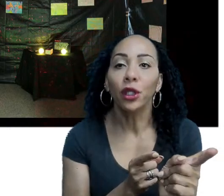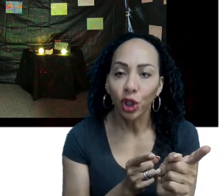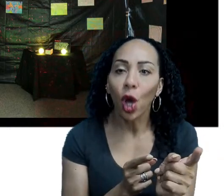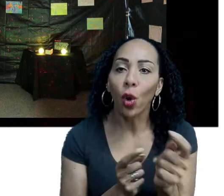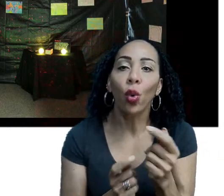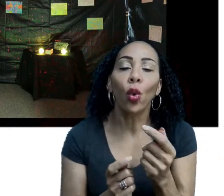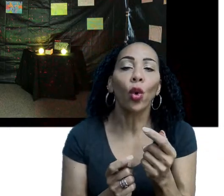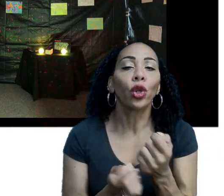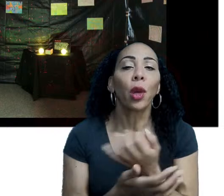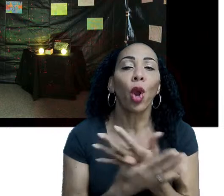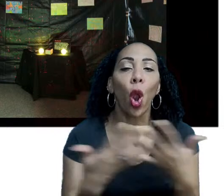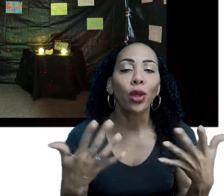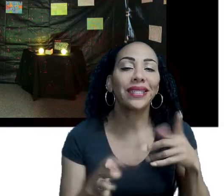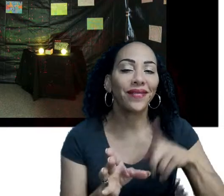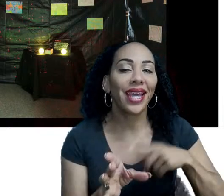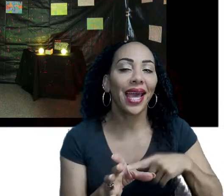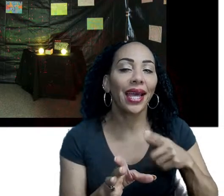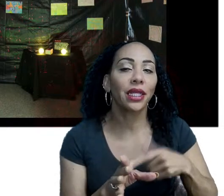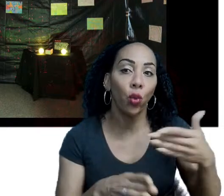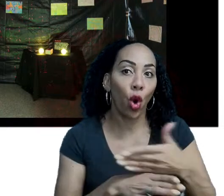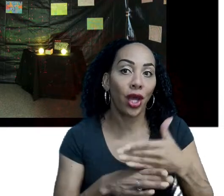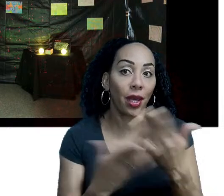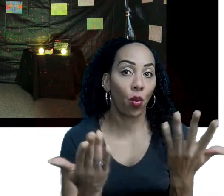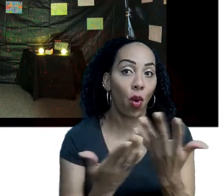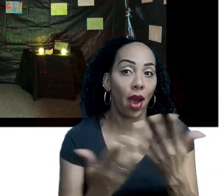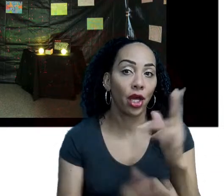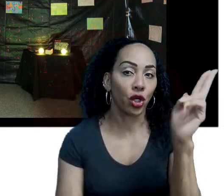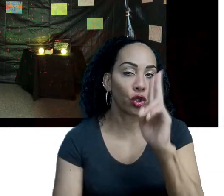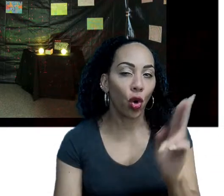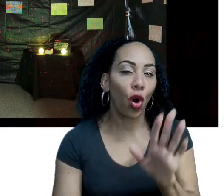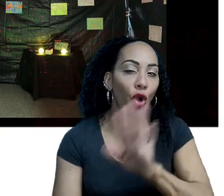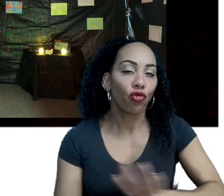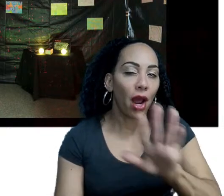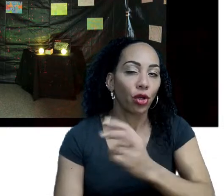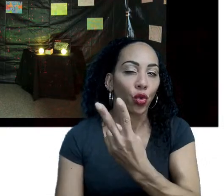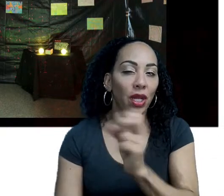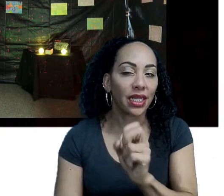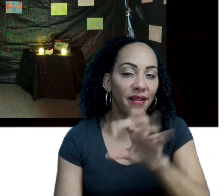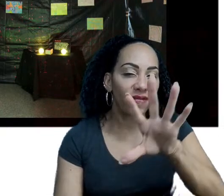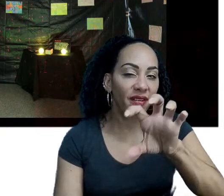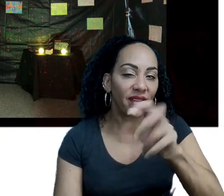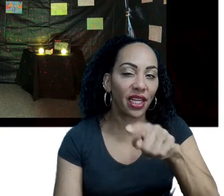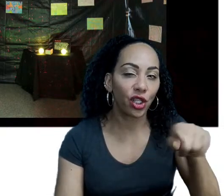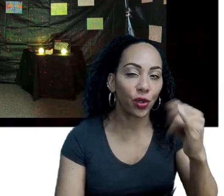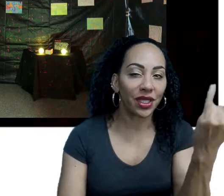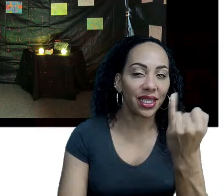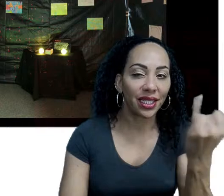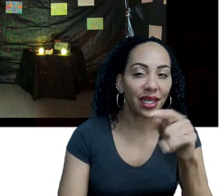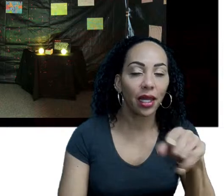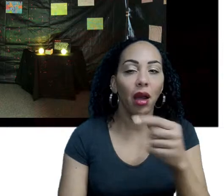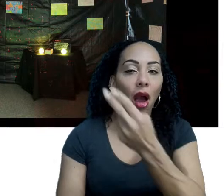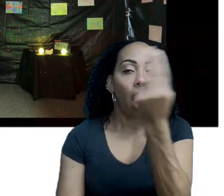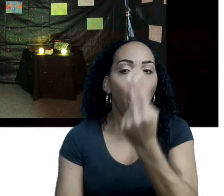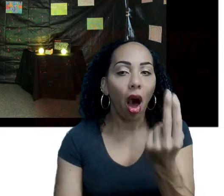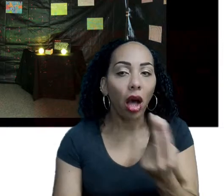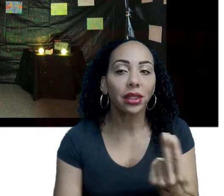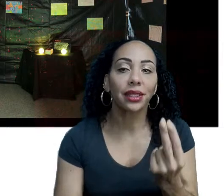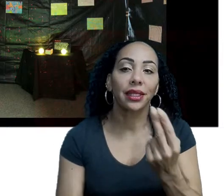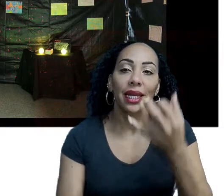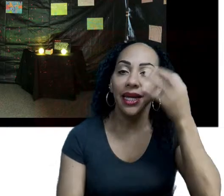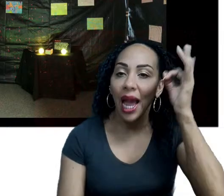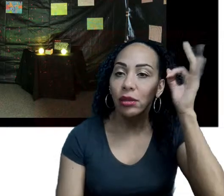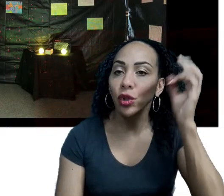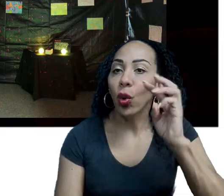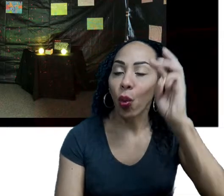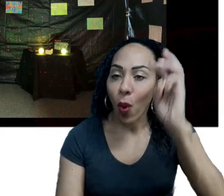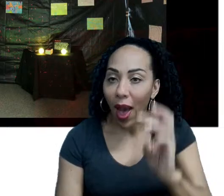scoping this out. Around 2015-16, there was a Arts Council Wales scheme called Lead Creative Schools, which essentially